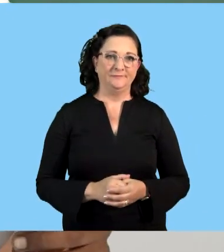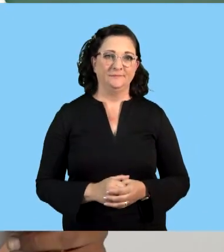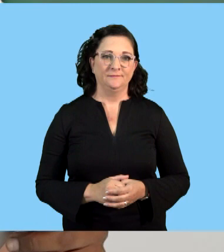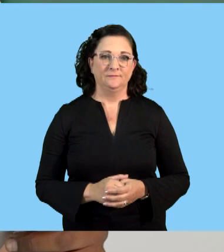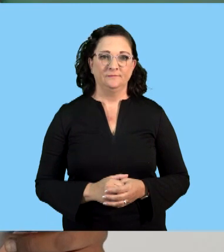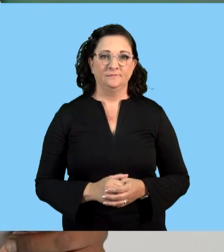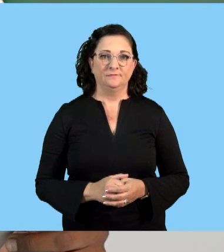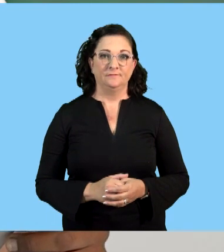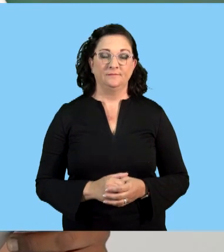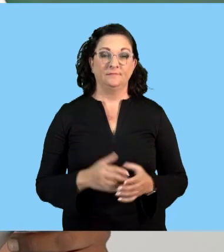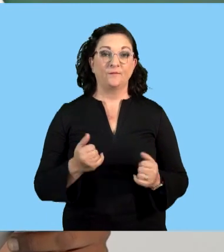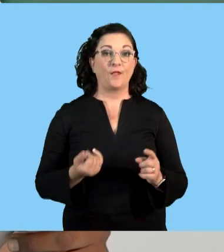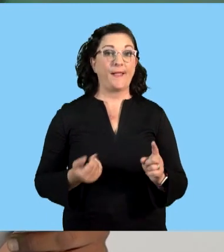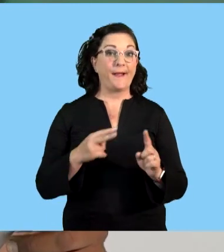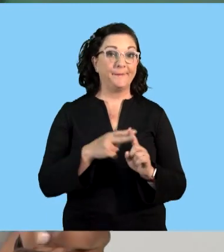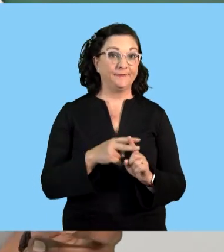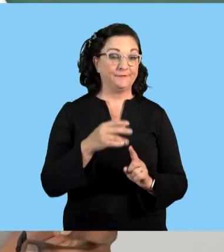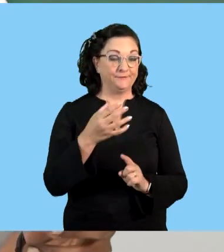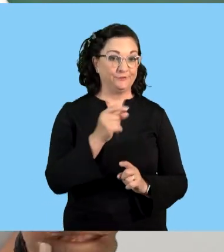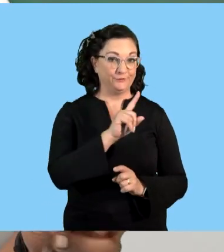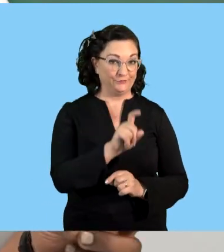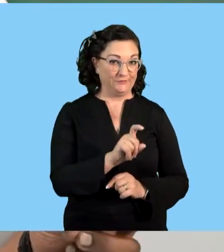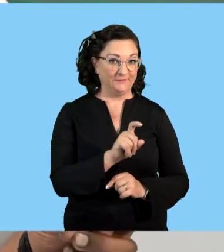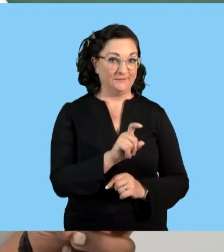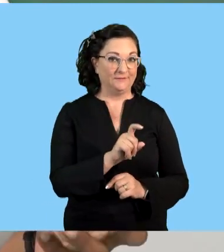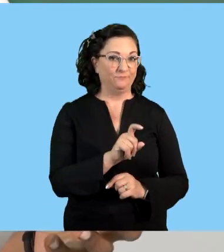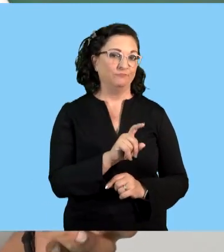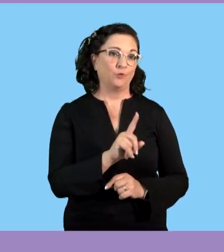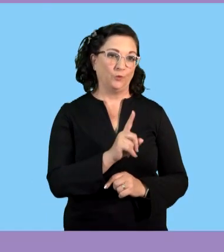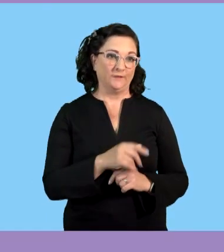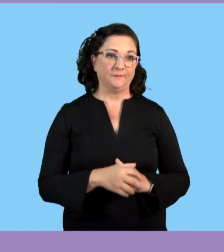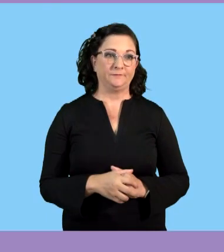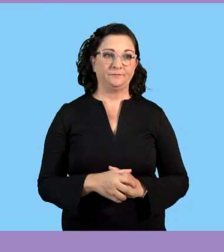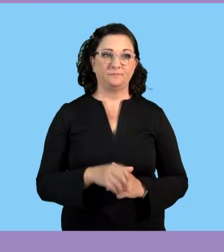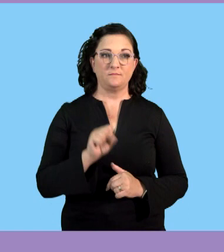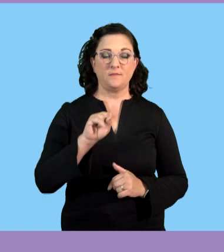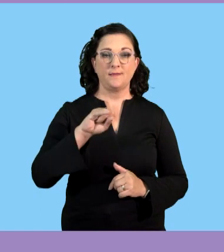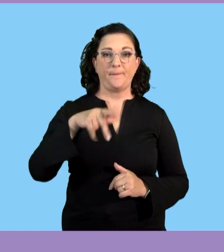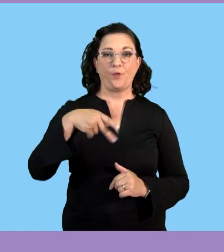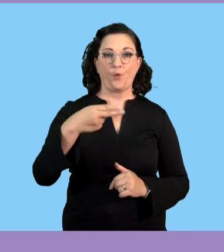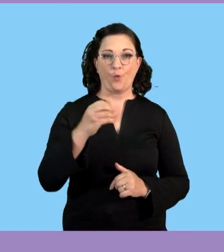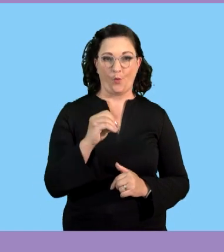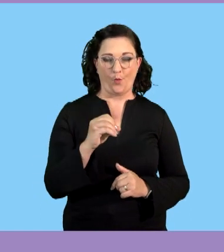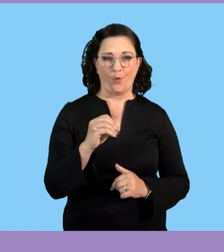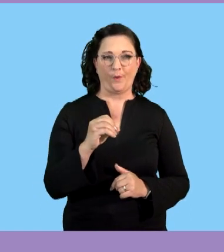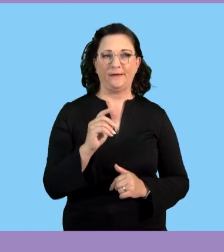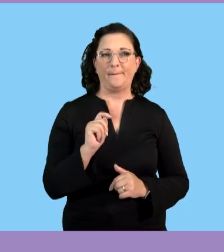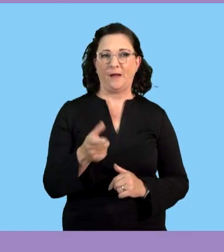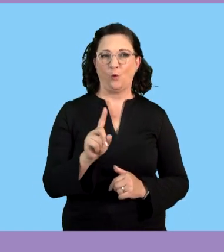look at an application question here, and it reads, Sipho buys a car